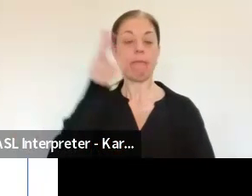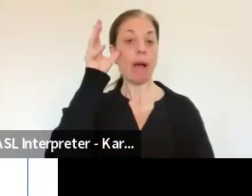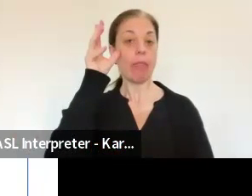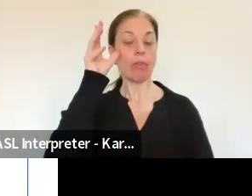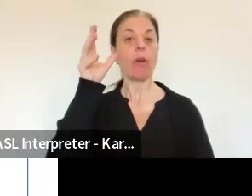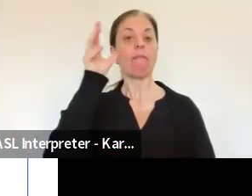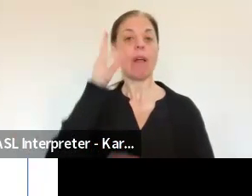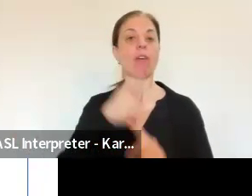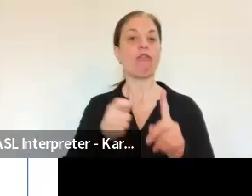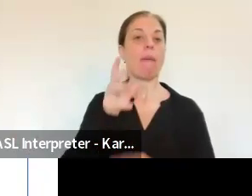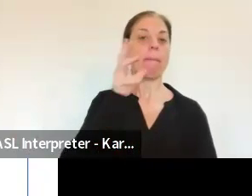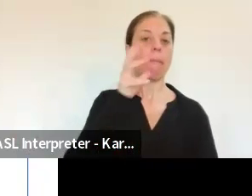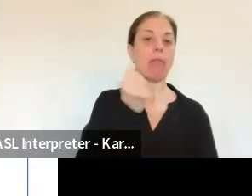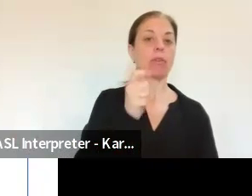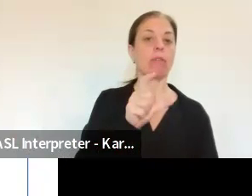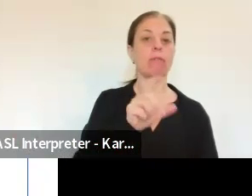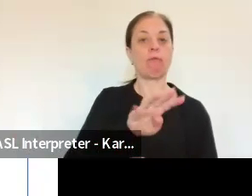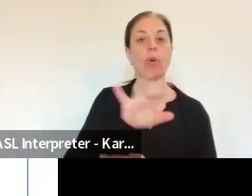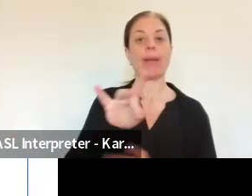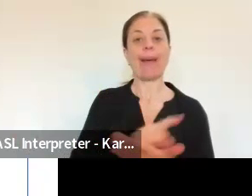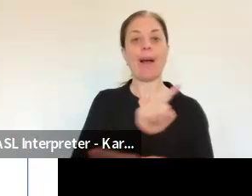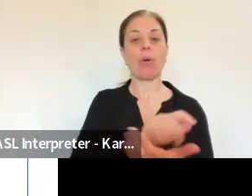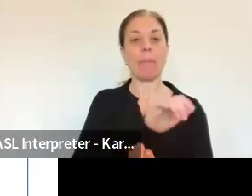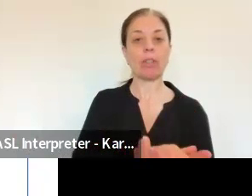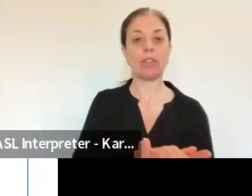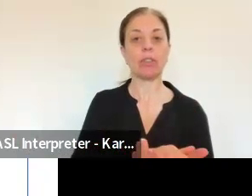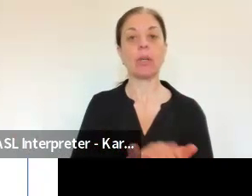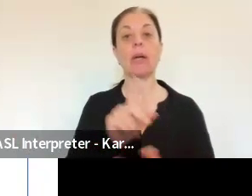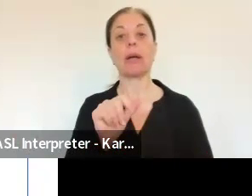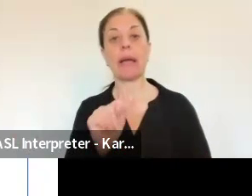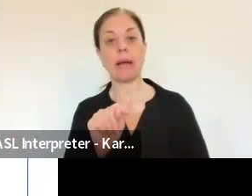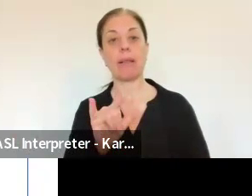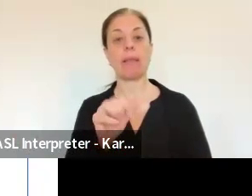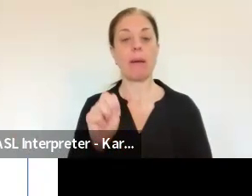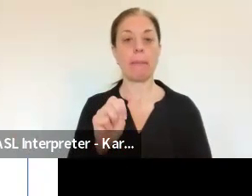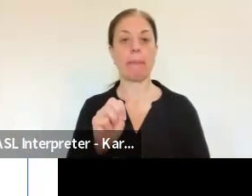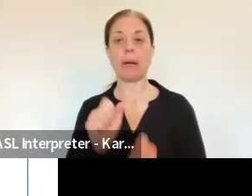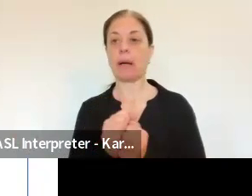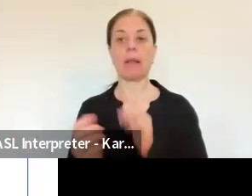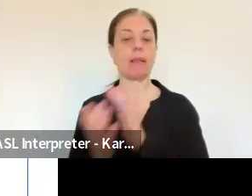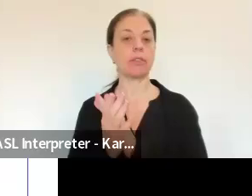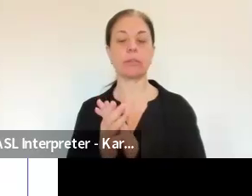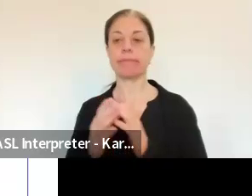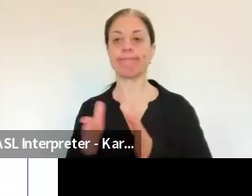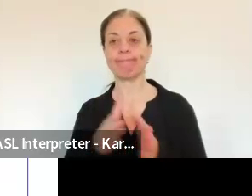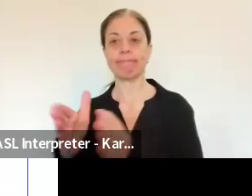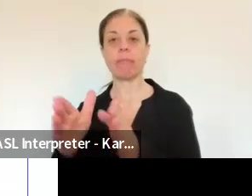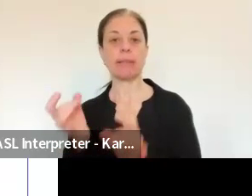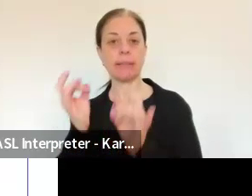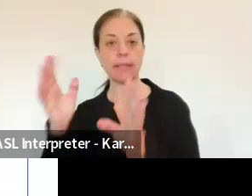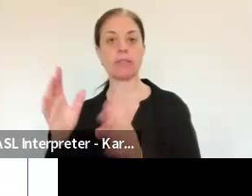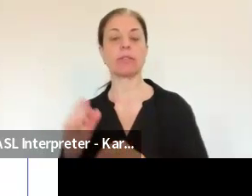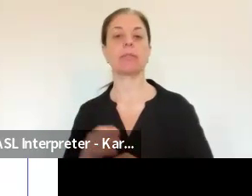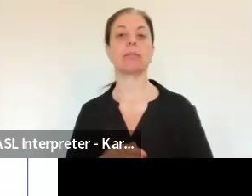father from her mother's 48-hour marriage. Kat and Liam are on a collision course to disaster when a Sutherland